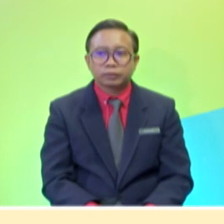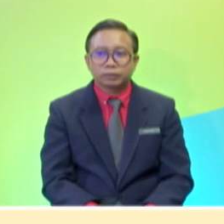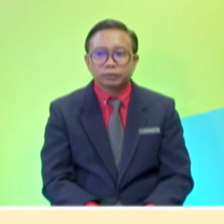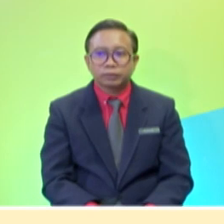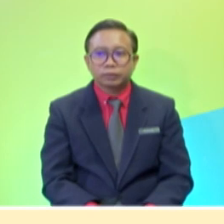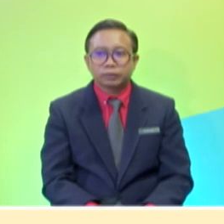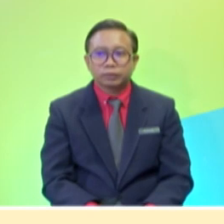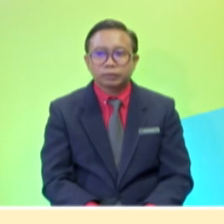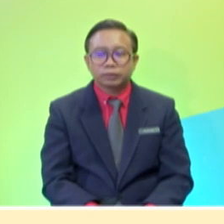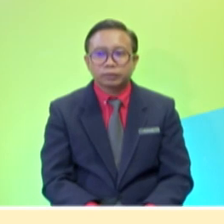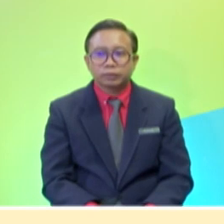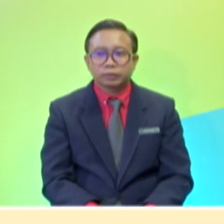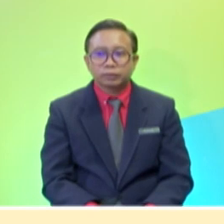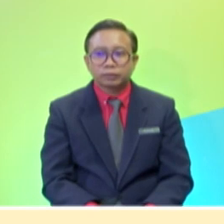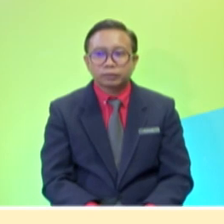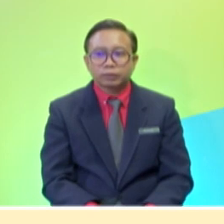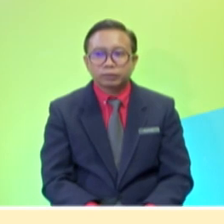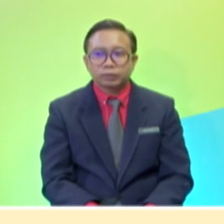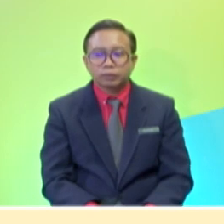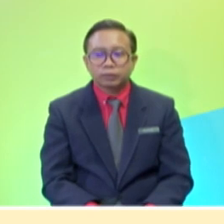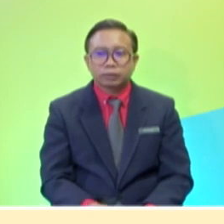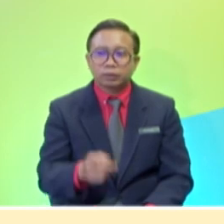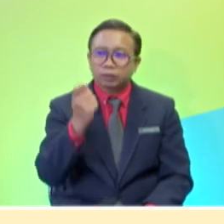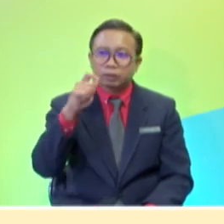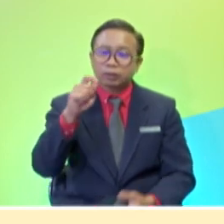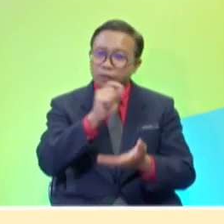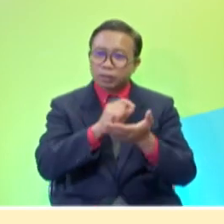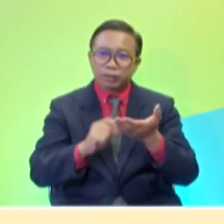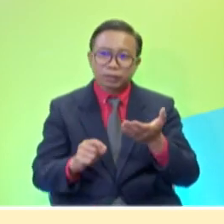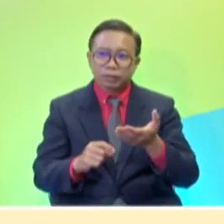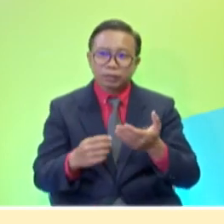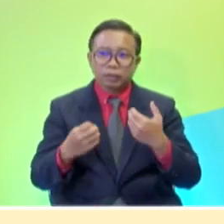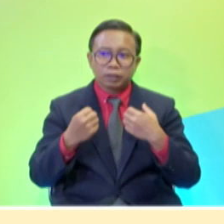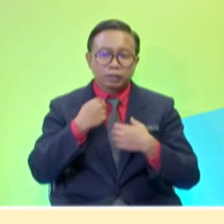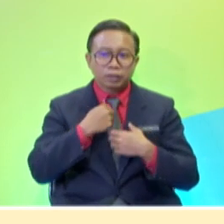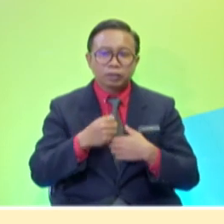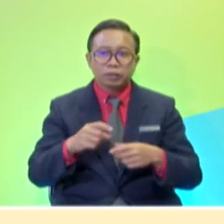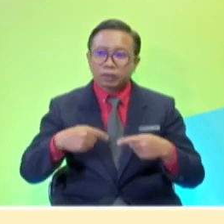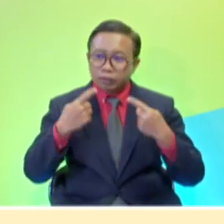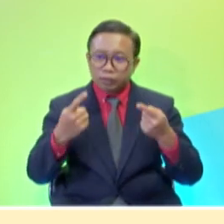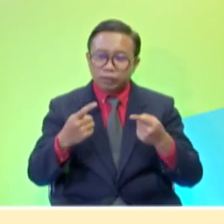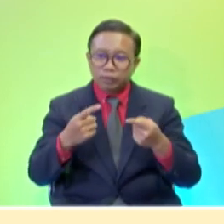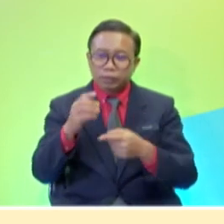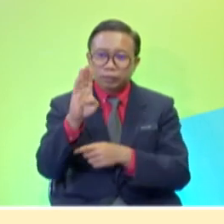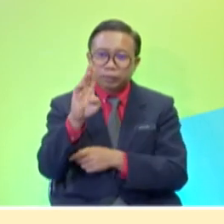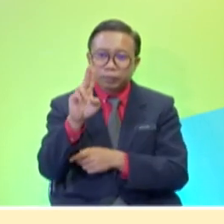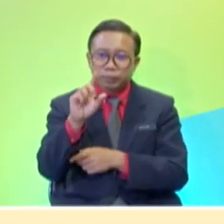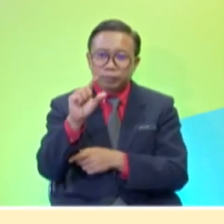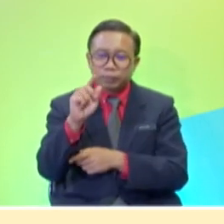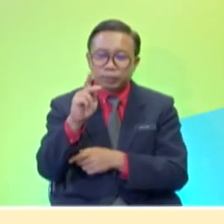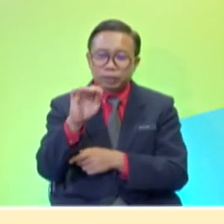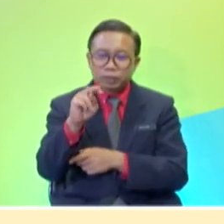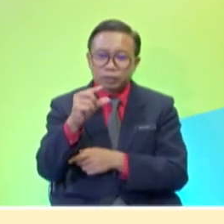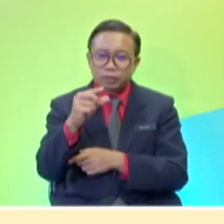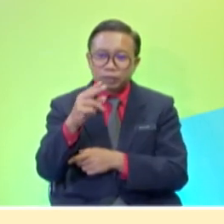go. Alright, so the writer has already went to Buckingham Palace, the